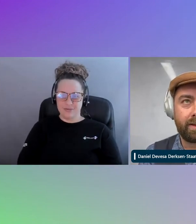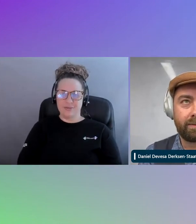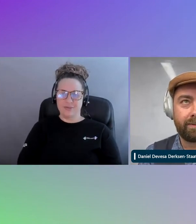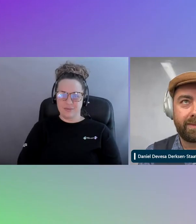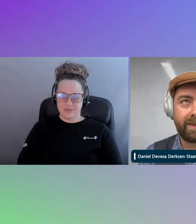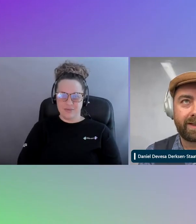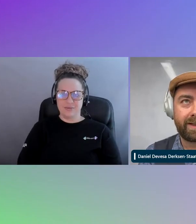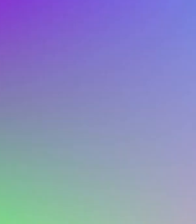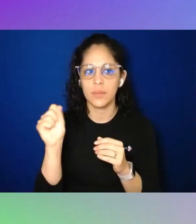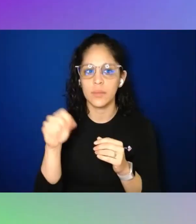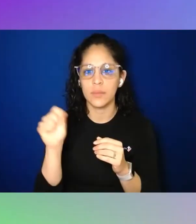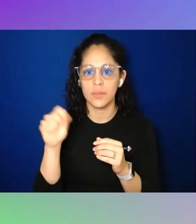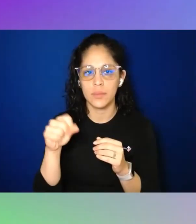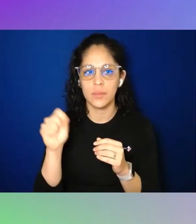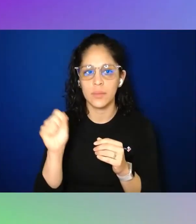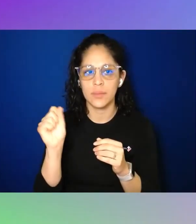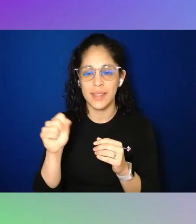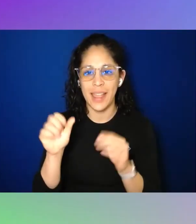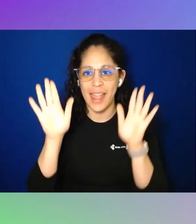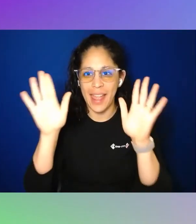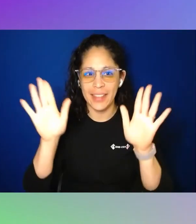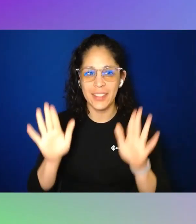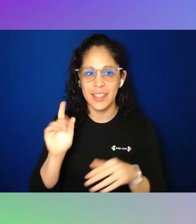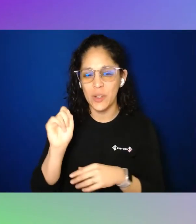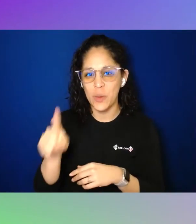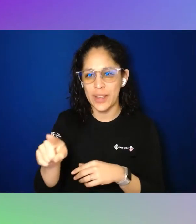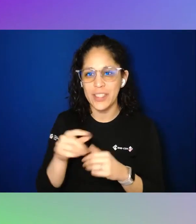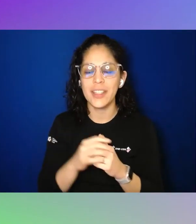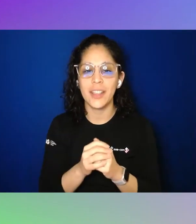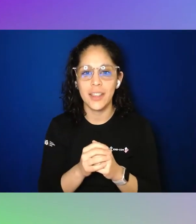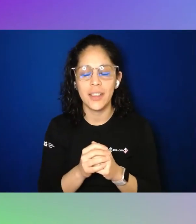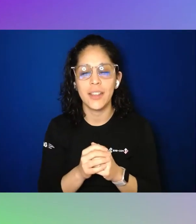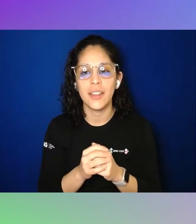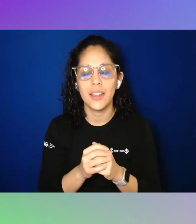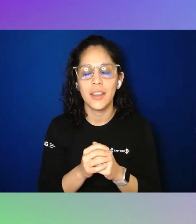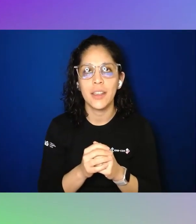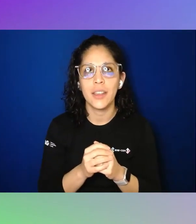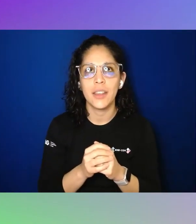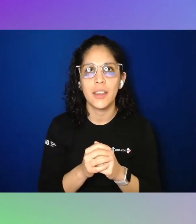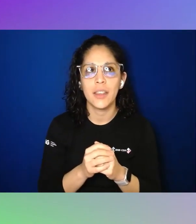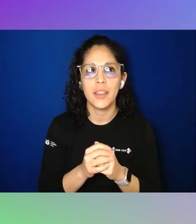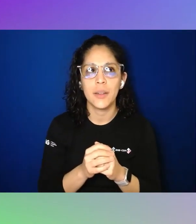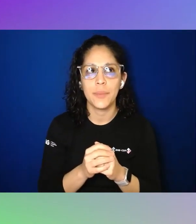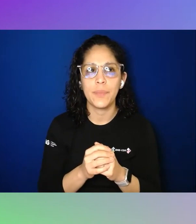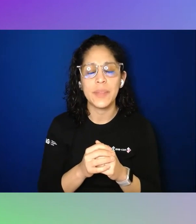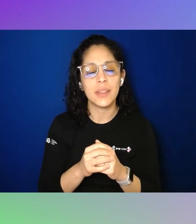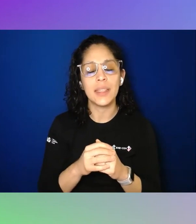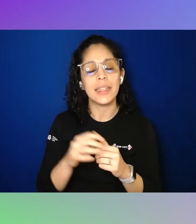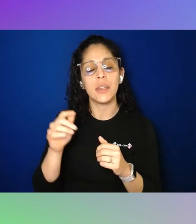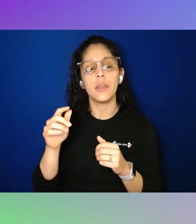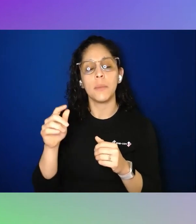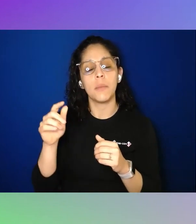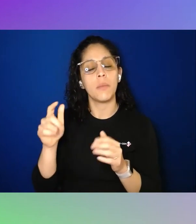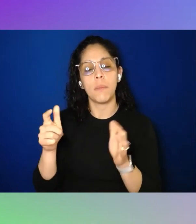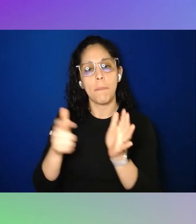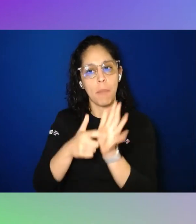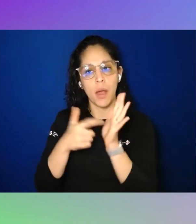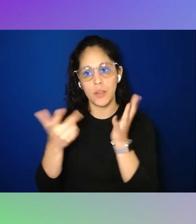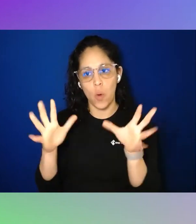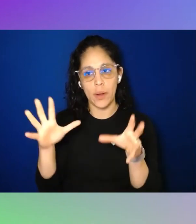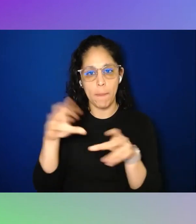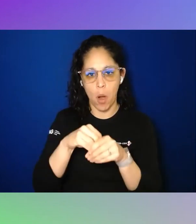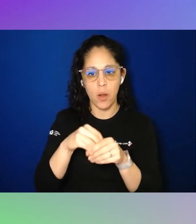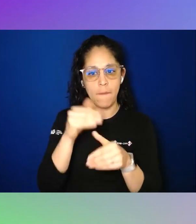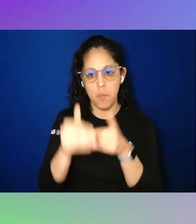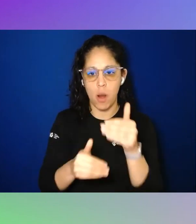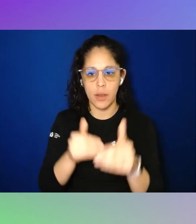Yeah, that's an excellent question as well. This needs to be part of the whole process. So I